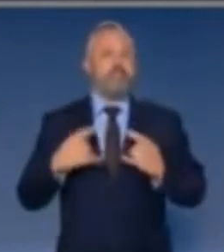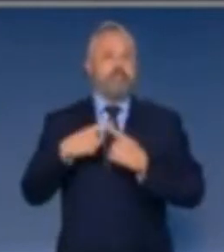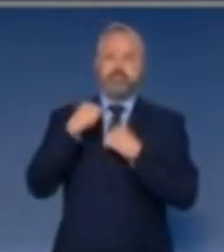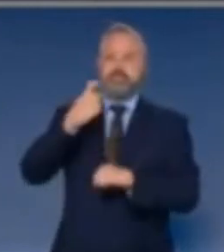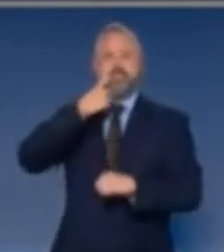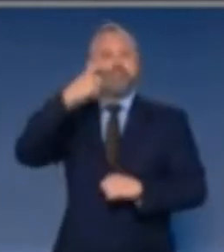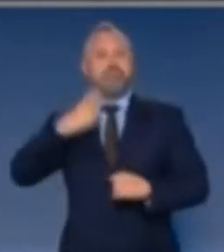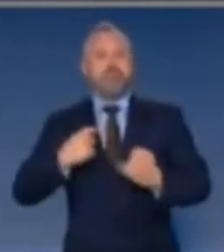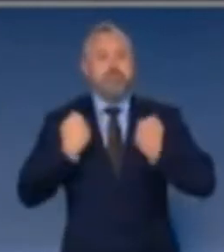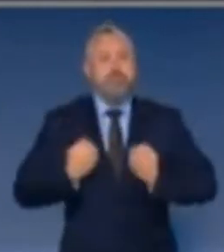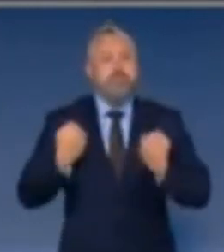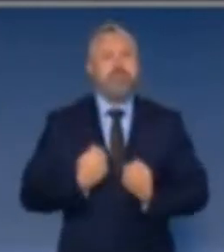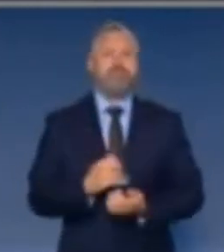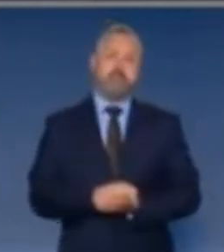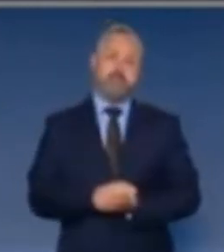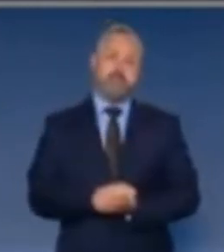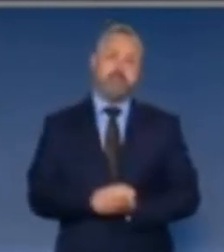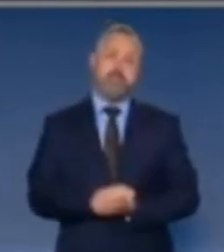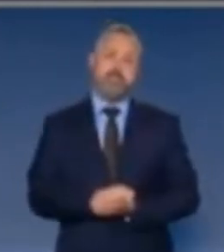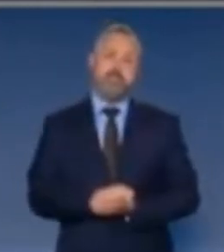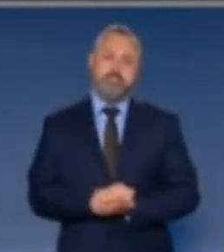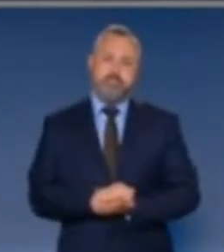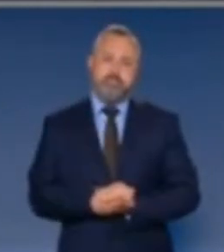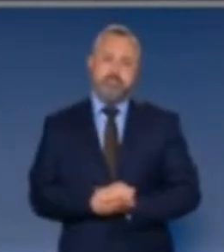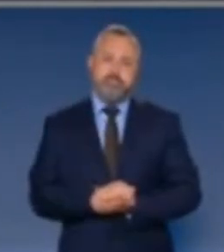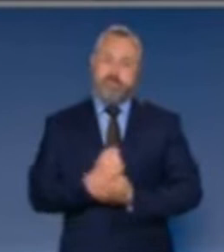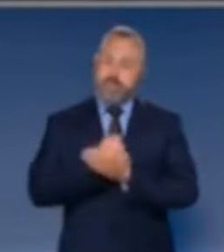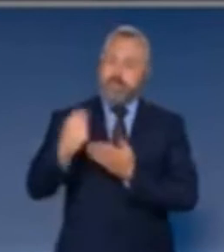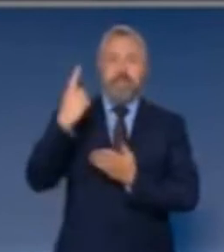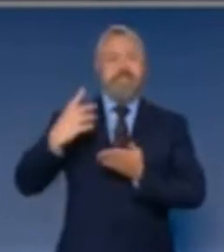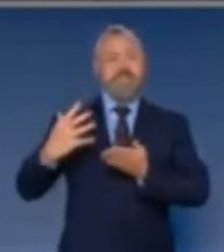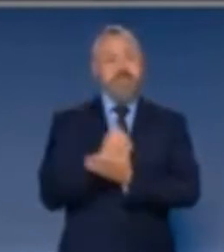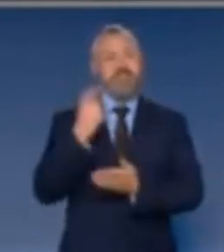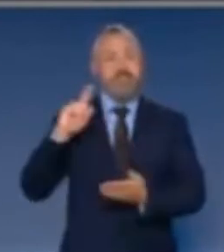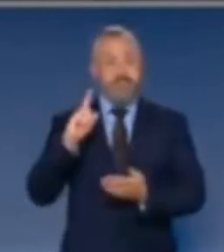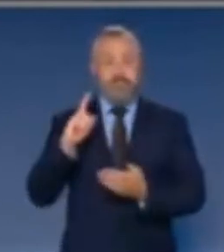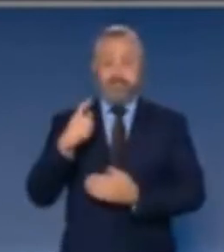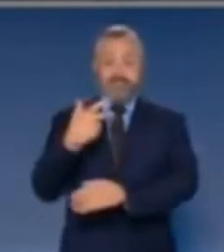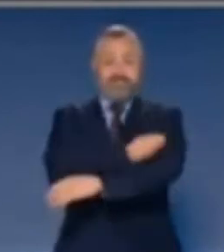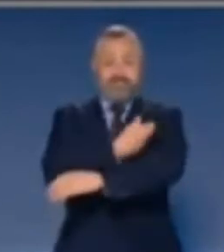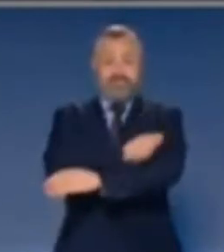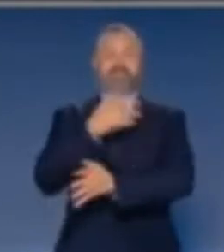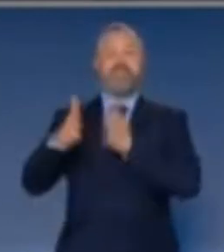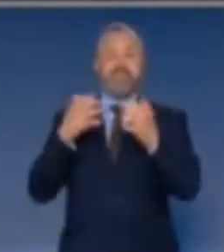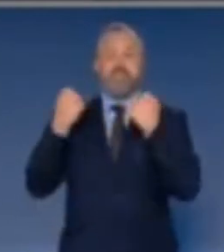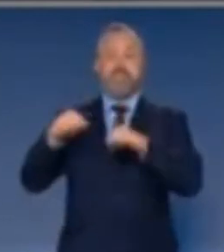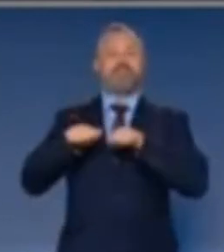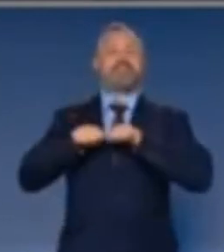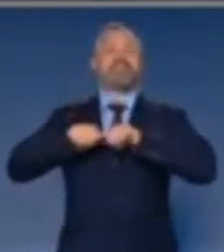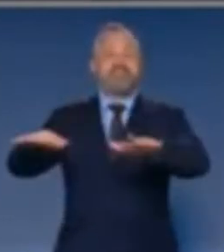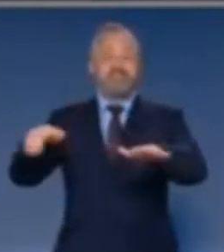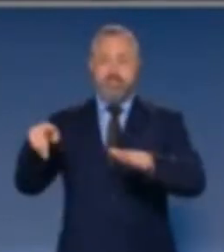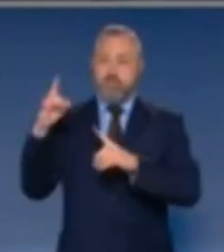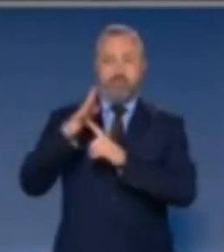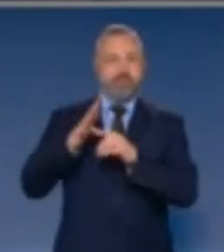Safety remains our paramount concern for the rollout of the COVID-19 vaccination program. This breach of quality and